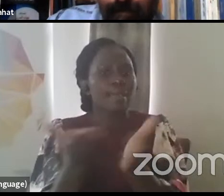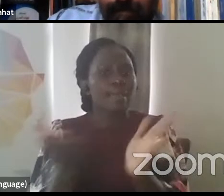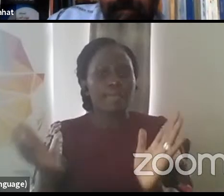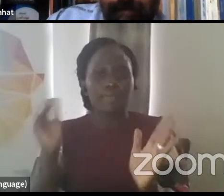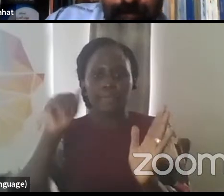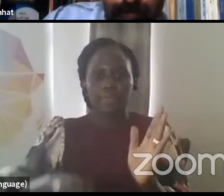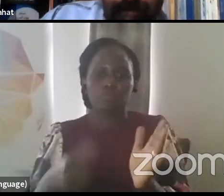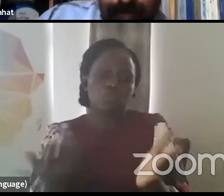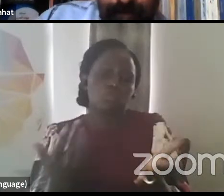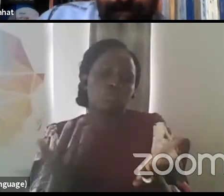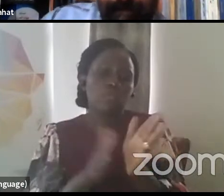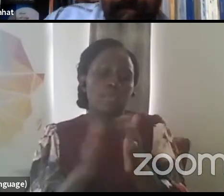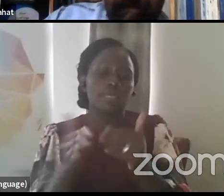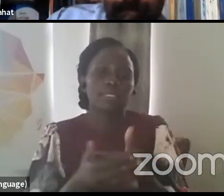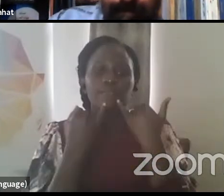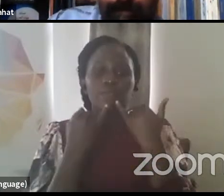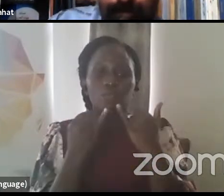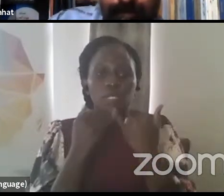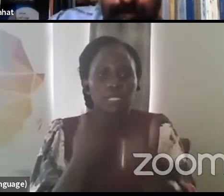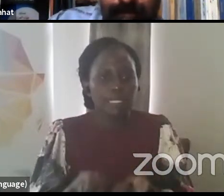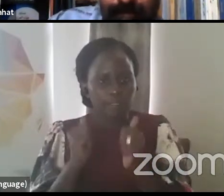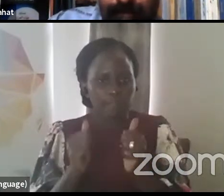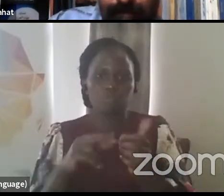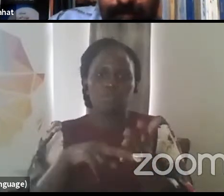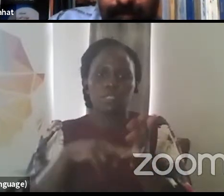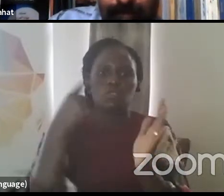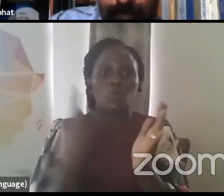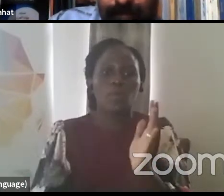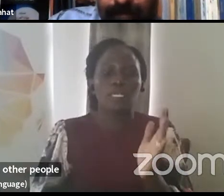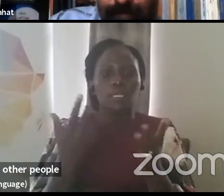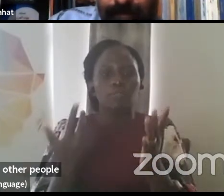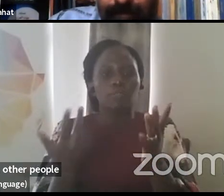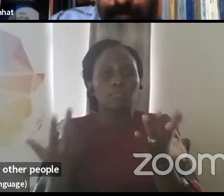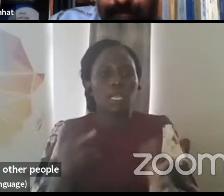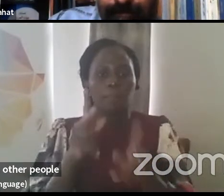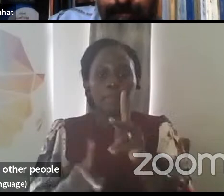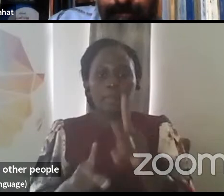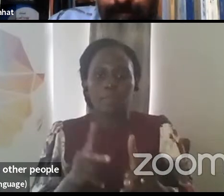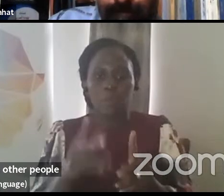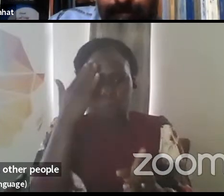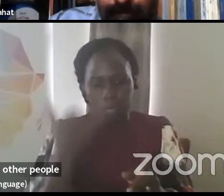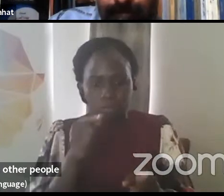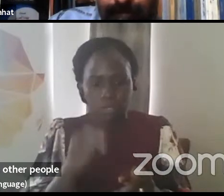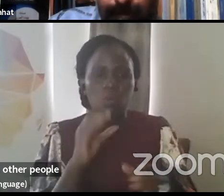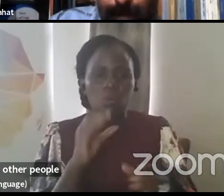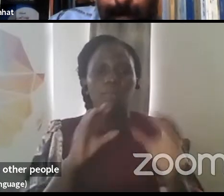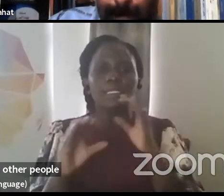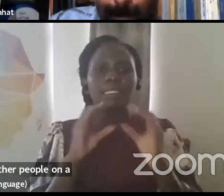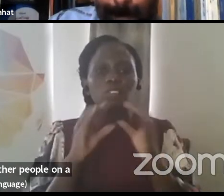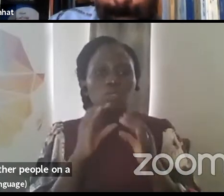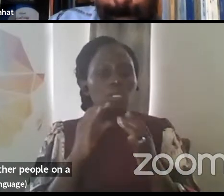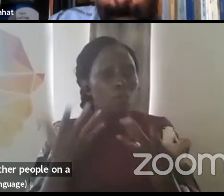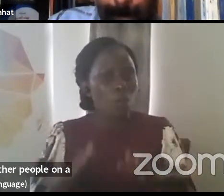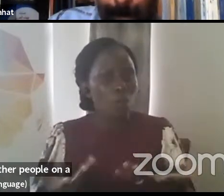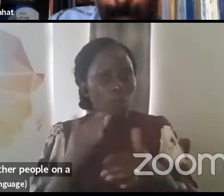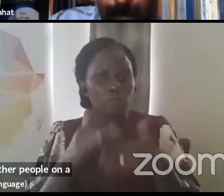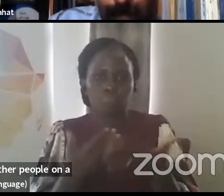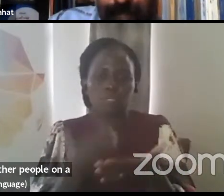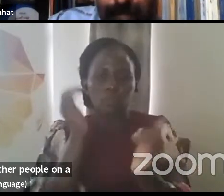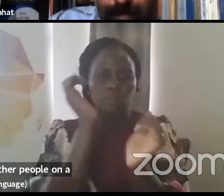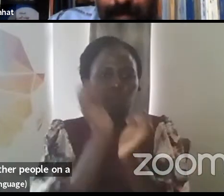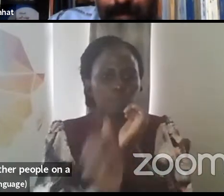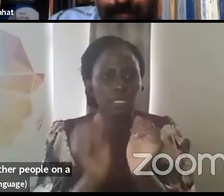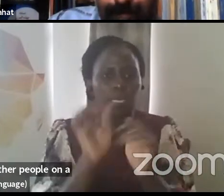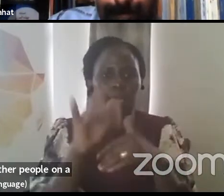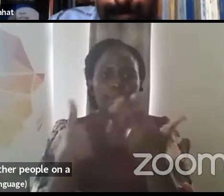people, insults, again, what do we mean by insult? Other people on a telecommunication means ends up being prosecuted and can